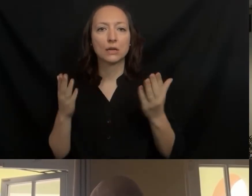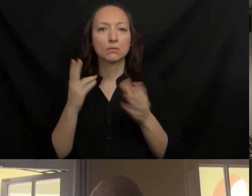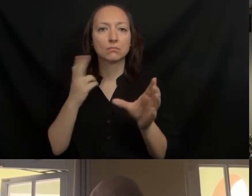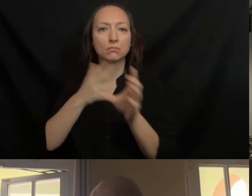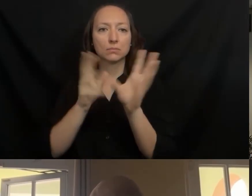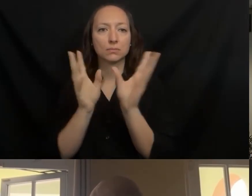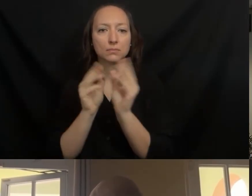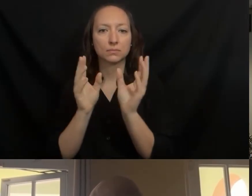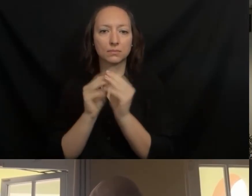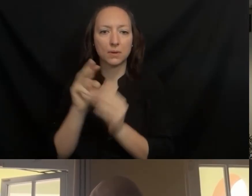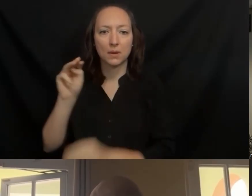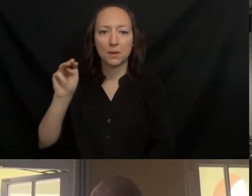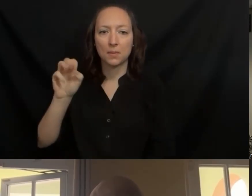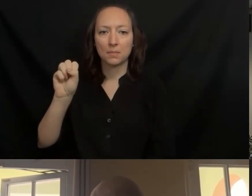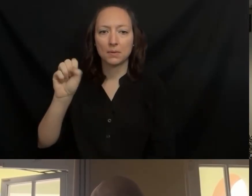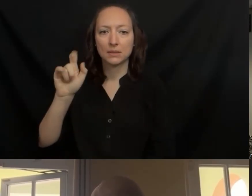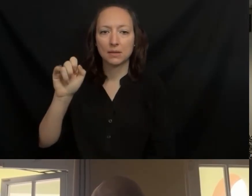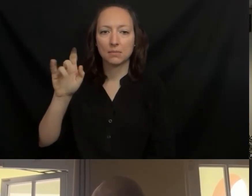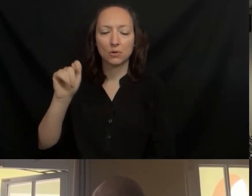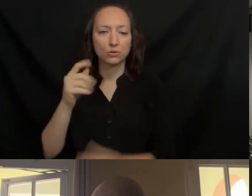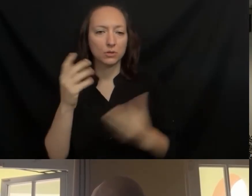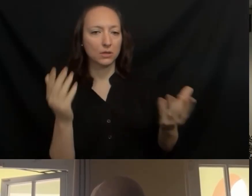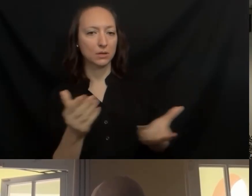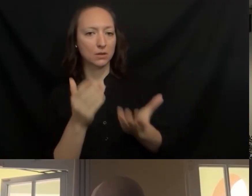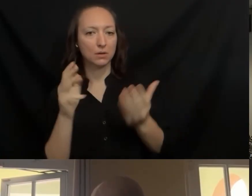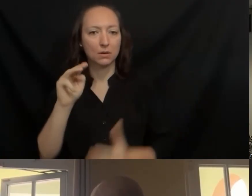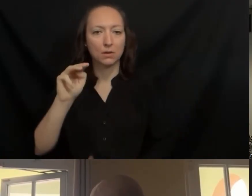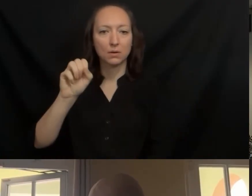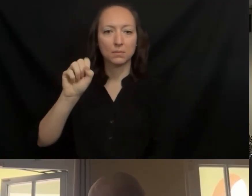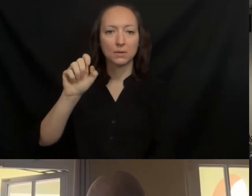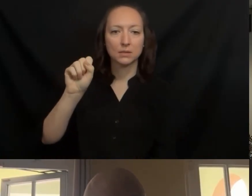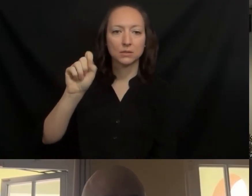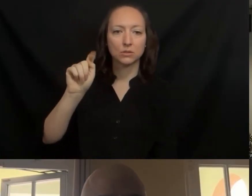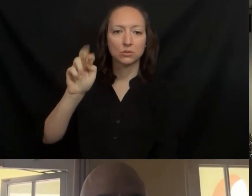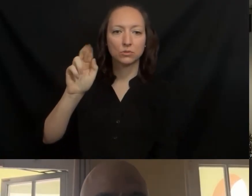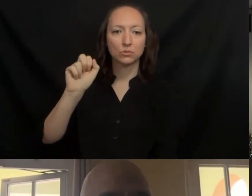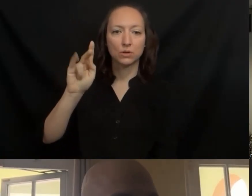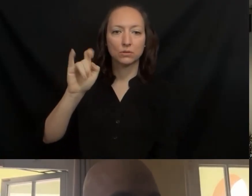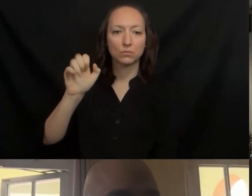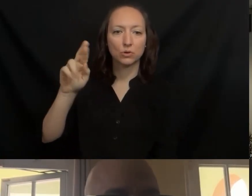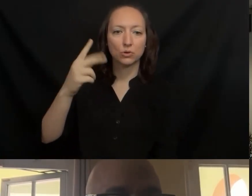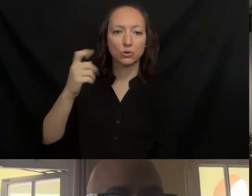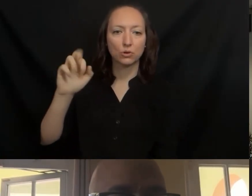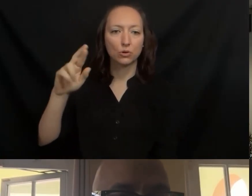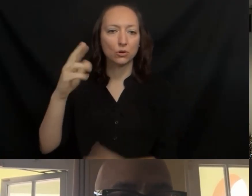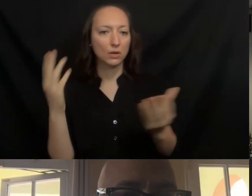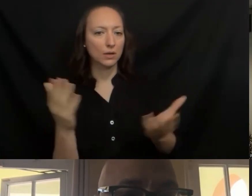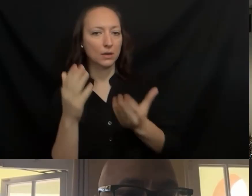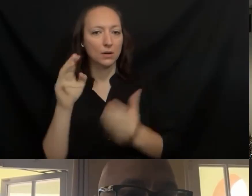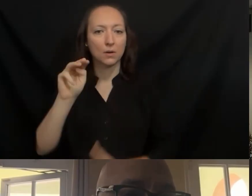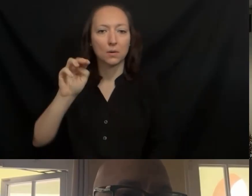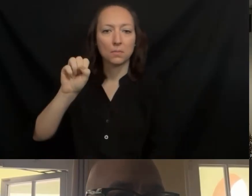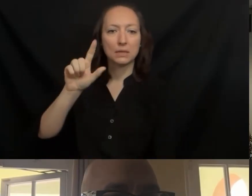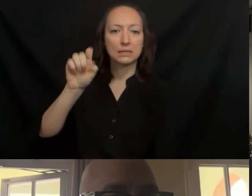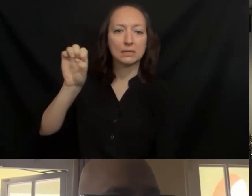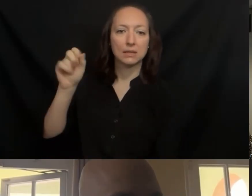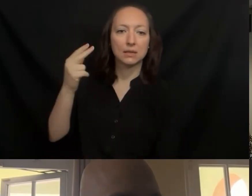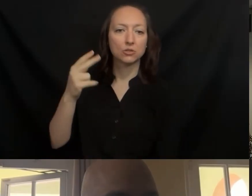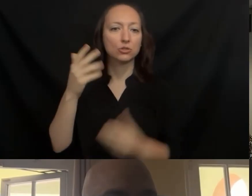Here. Ms. Strasburger, Here. Ms. Leach, Here. Mr. Doma,